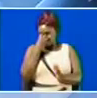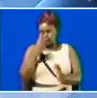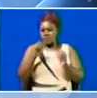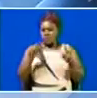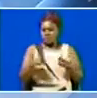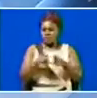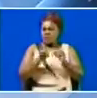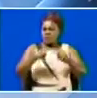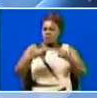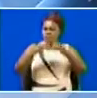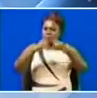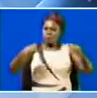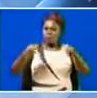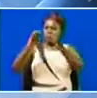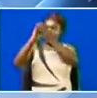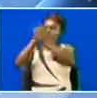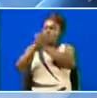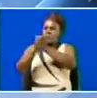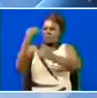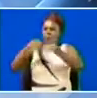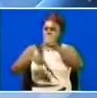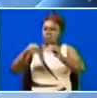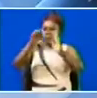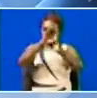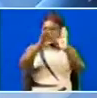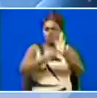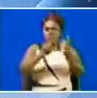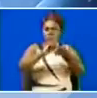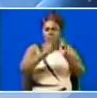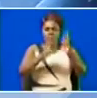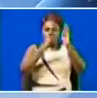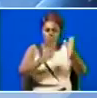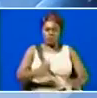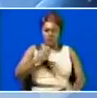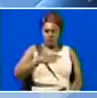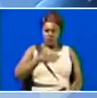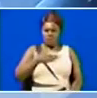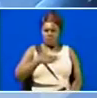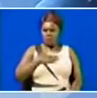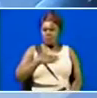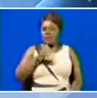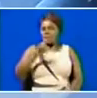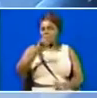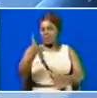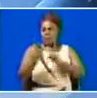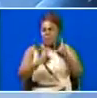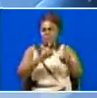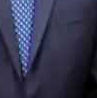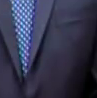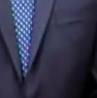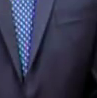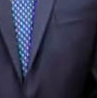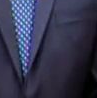imminent fallout in Jubilee over the referendum debate? Our political affairs reporter Moremi Mwangi now interrogates.